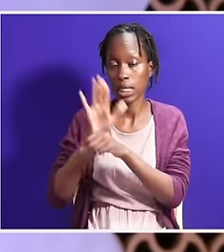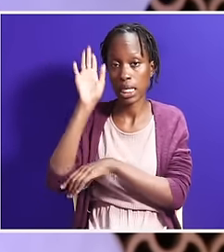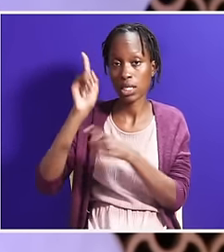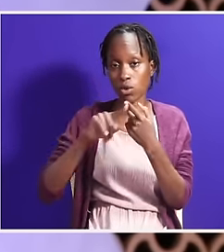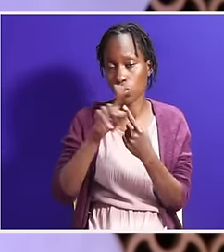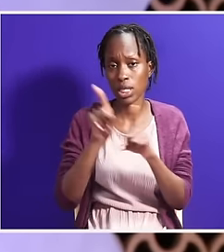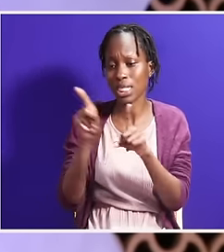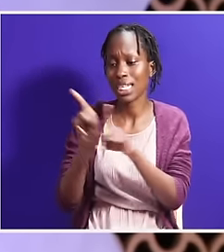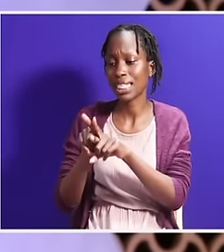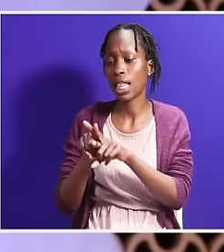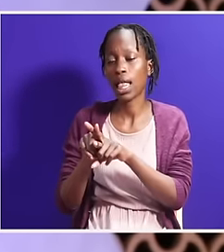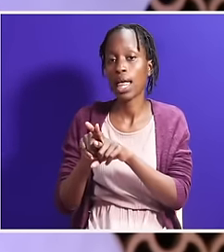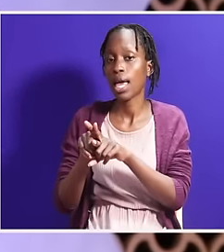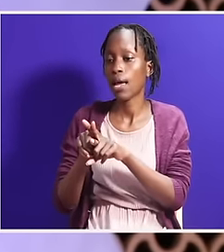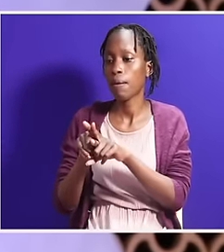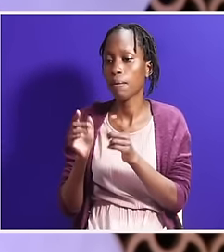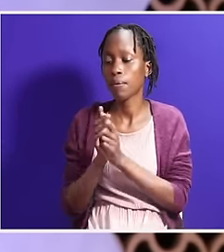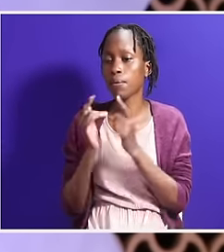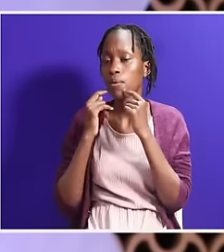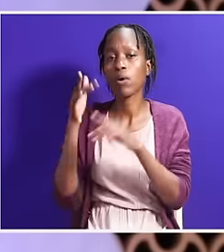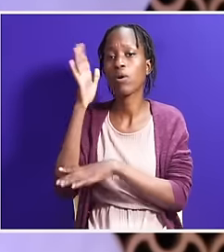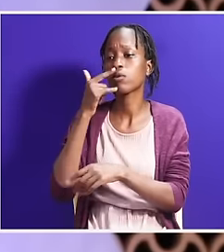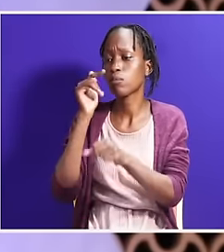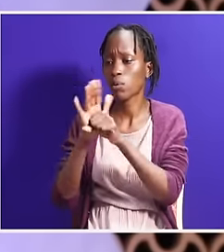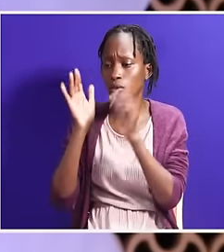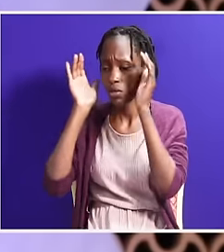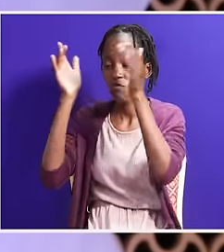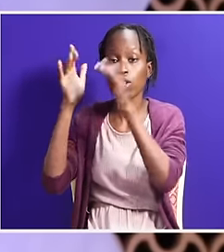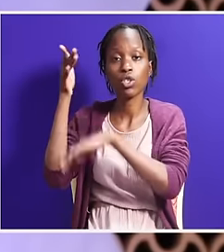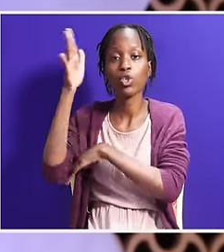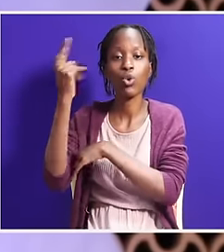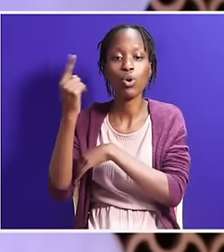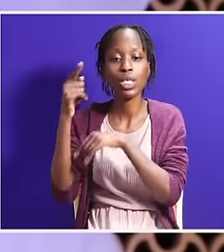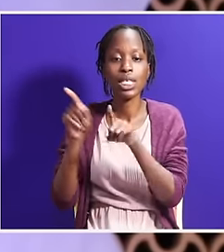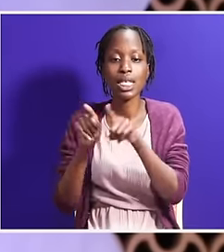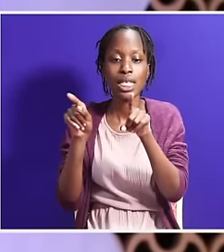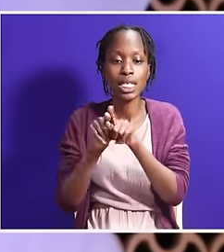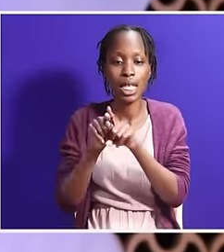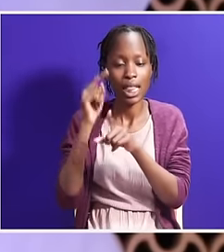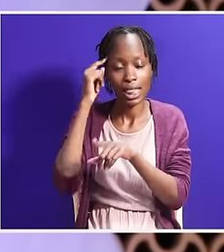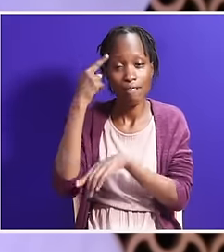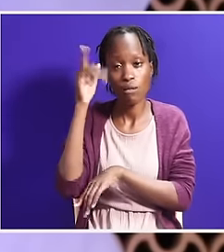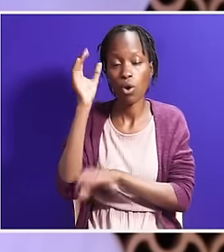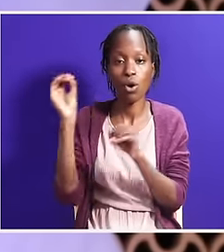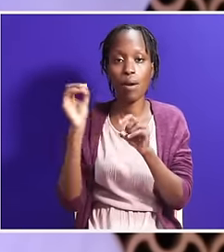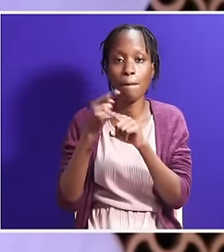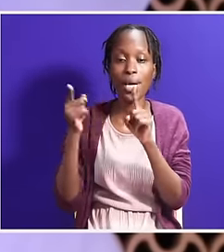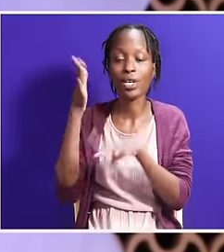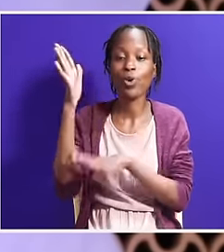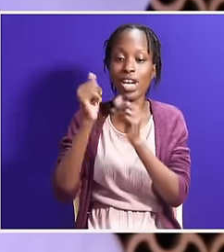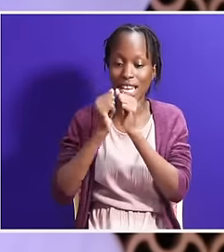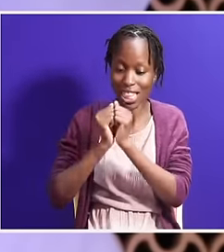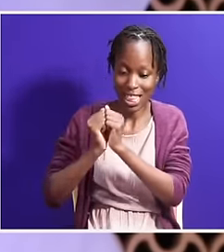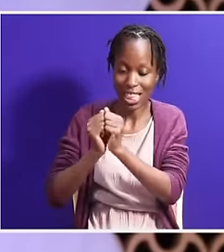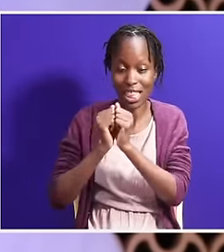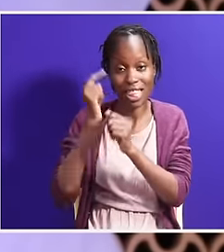His promise. Refocus. And then do this. Don't think for God. Think with God. In